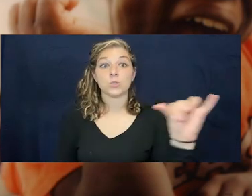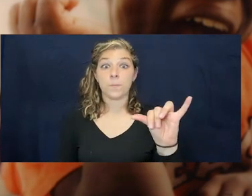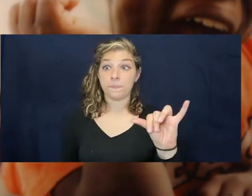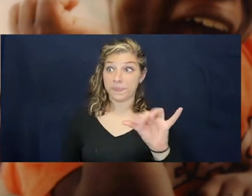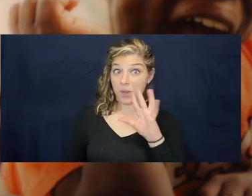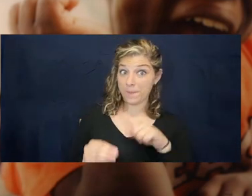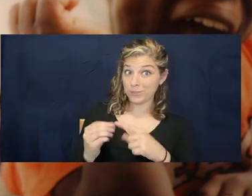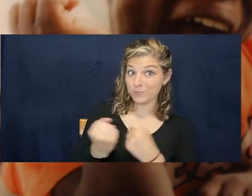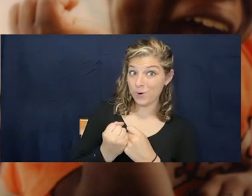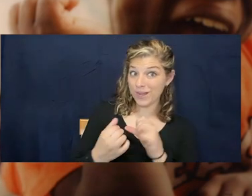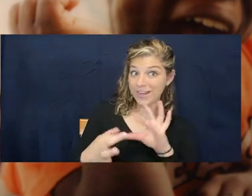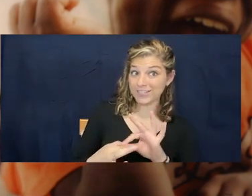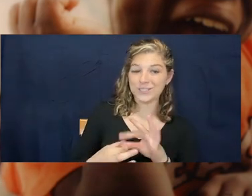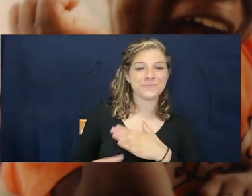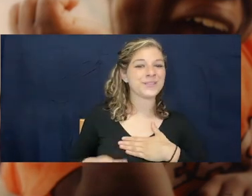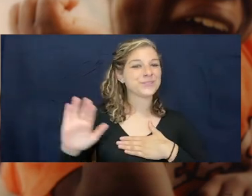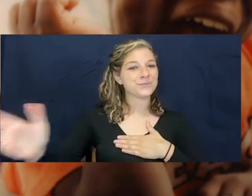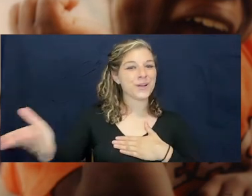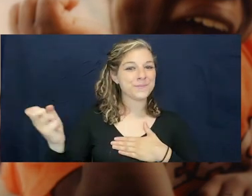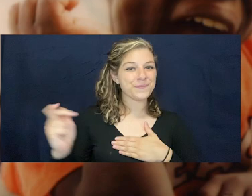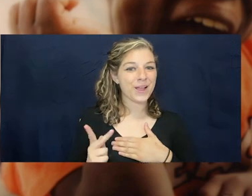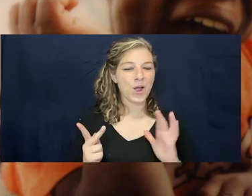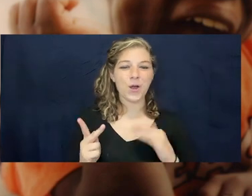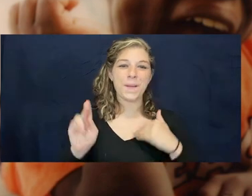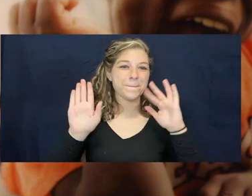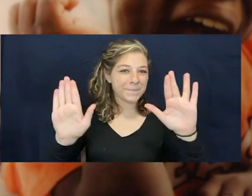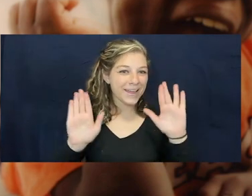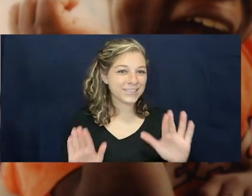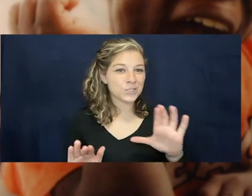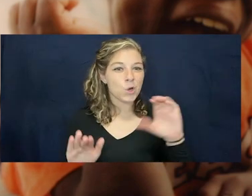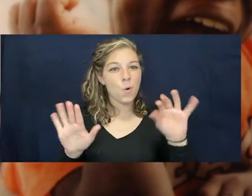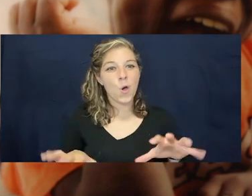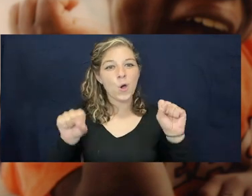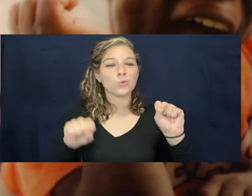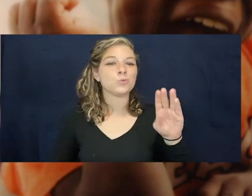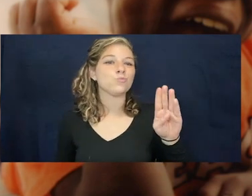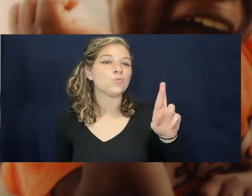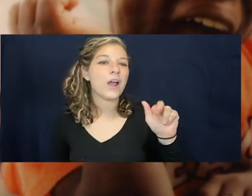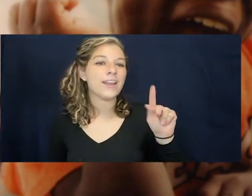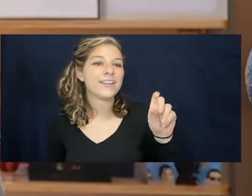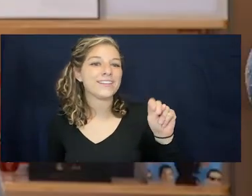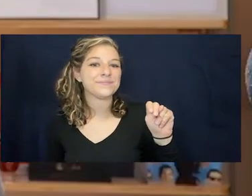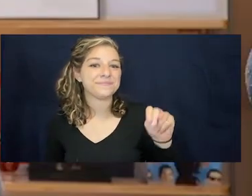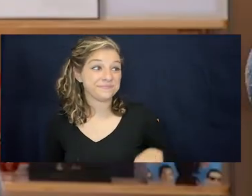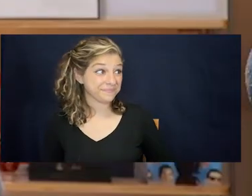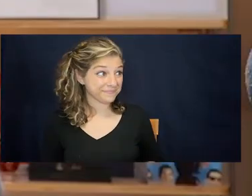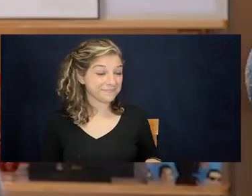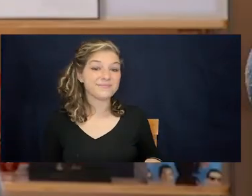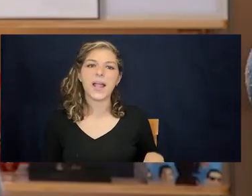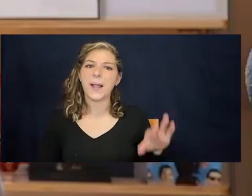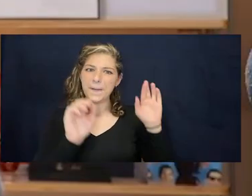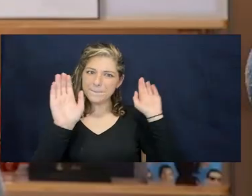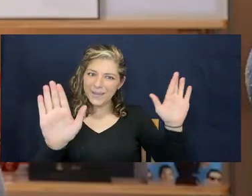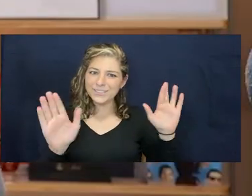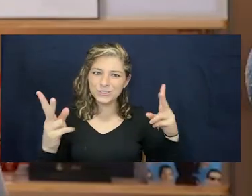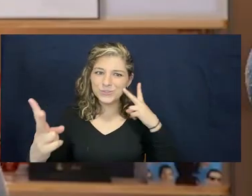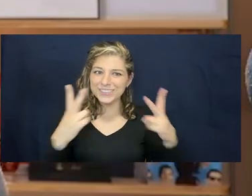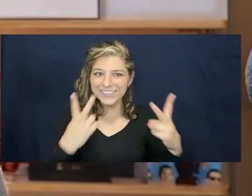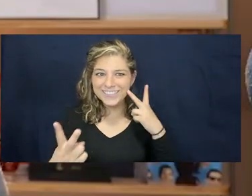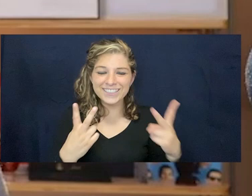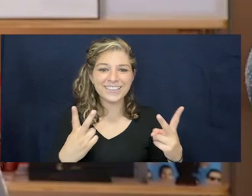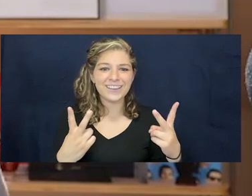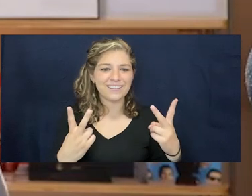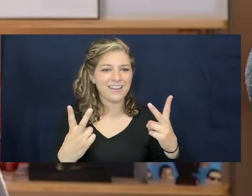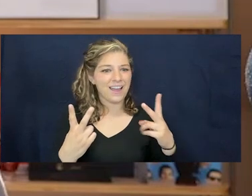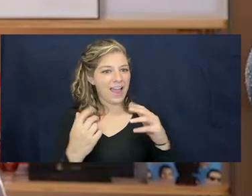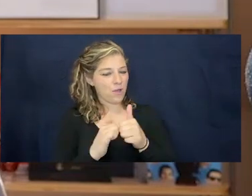And speaking of support and connection, please welcome back our amazing co-host, Brandon. It is incredible to